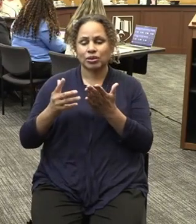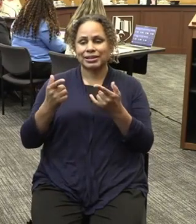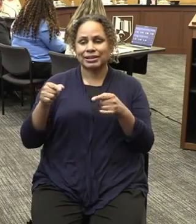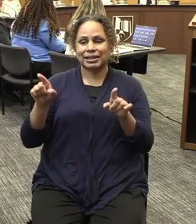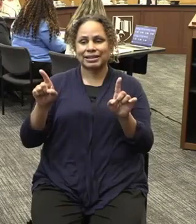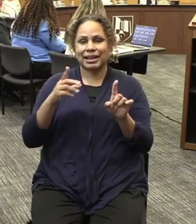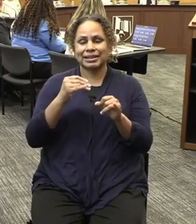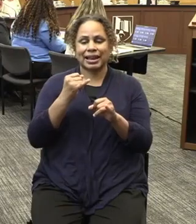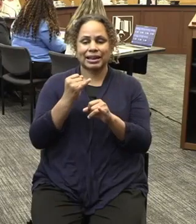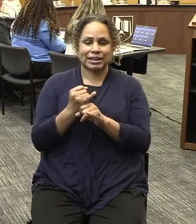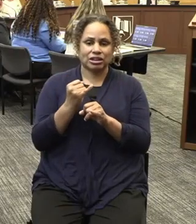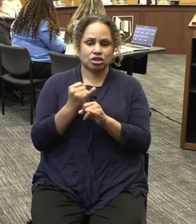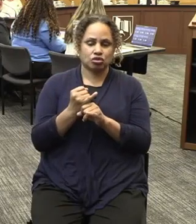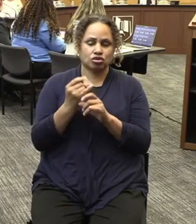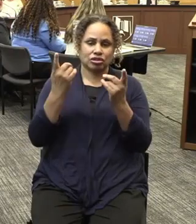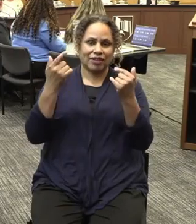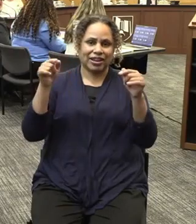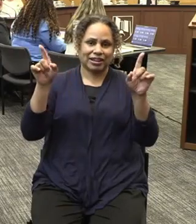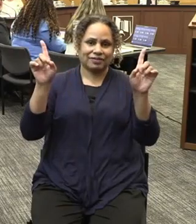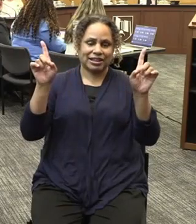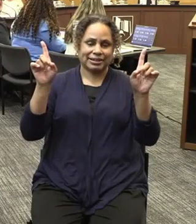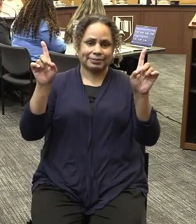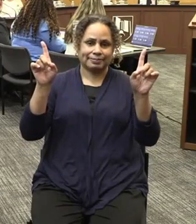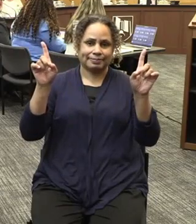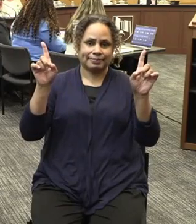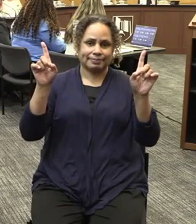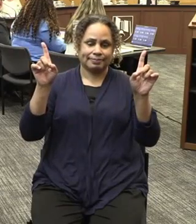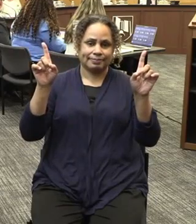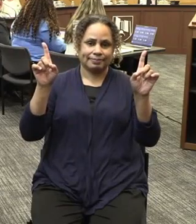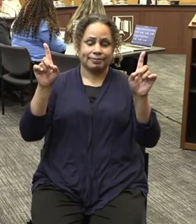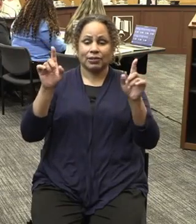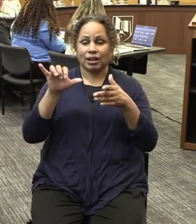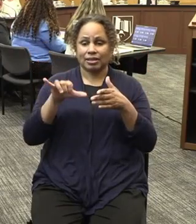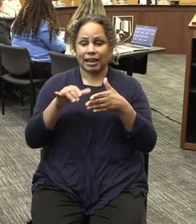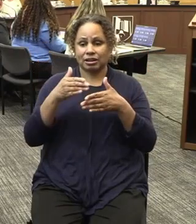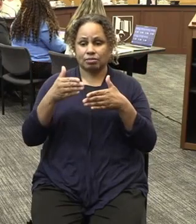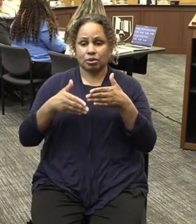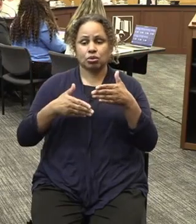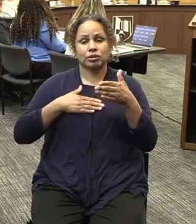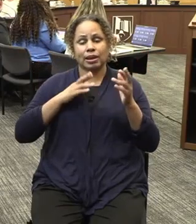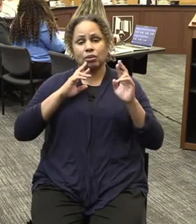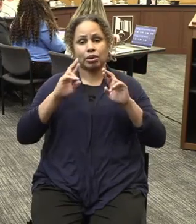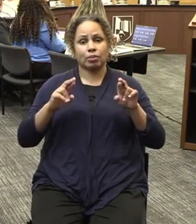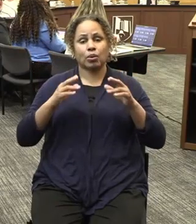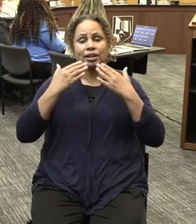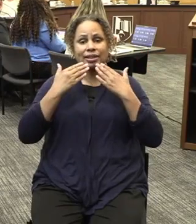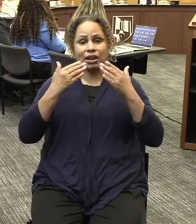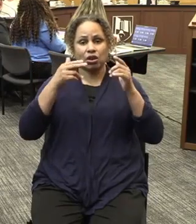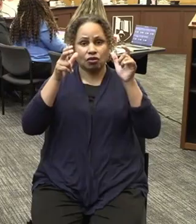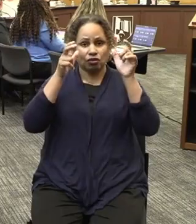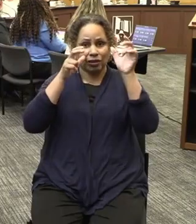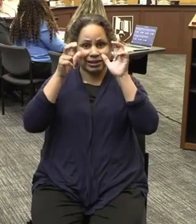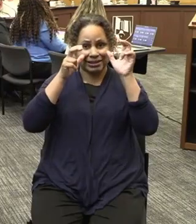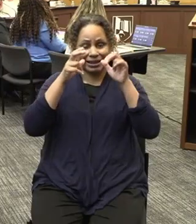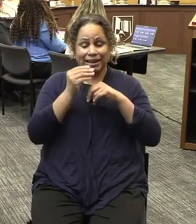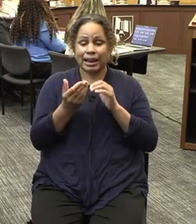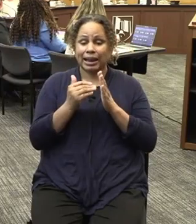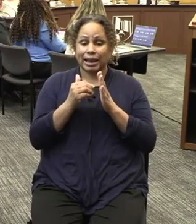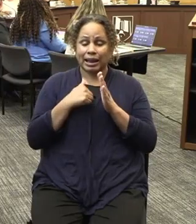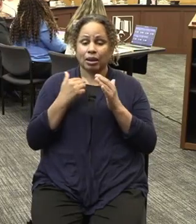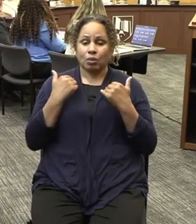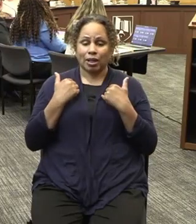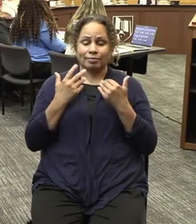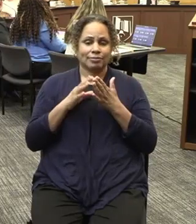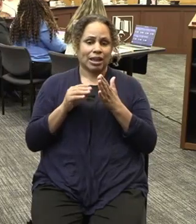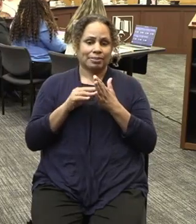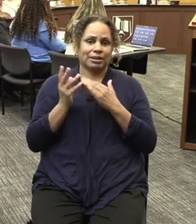institutional effectiveness. So that concludes my report. thank you for listening. And again, I will have a copy of